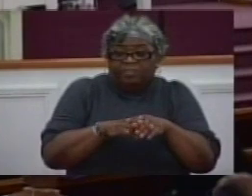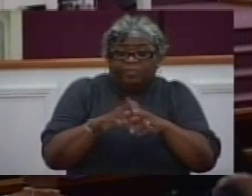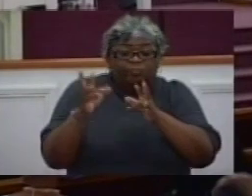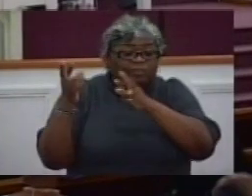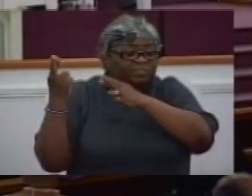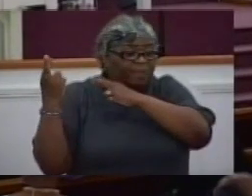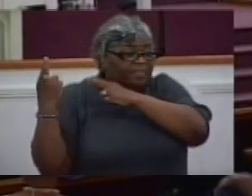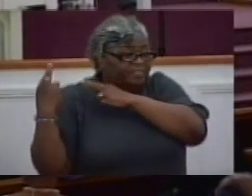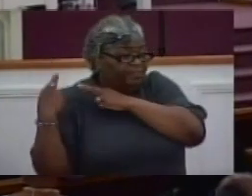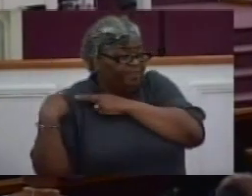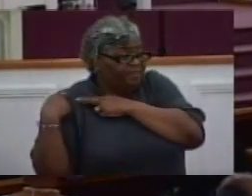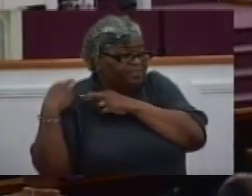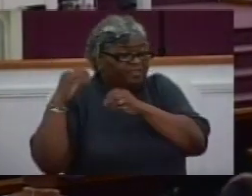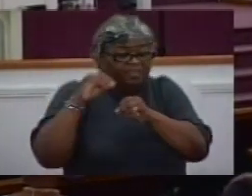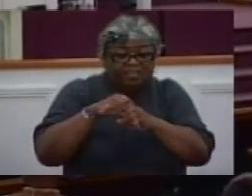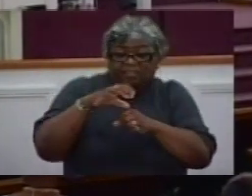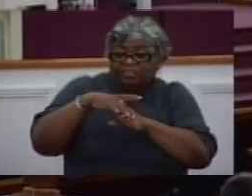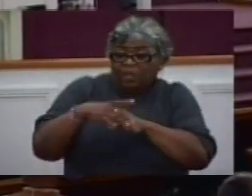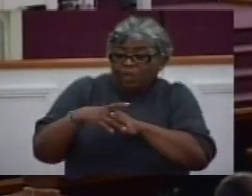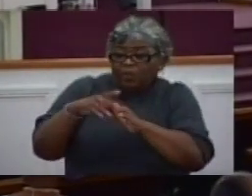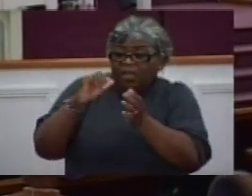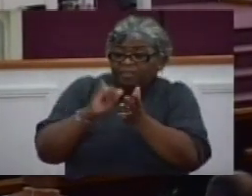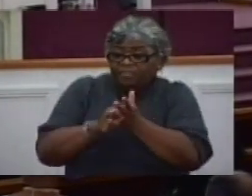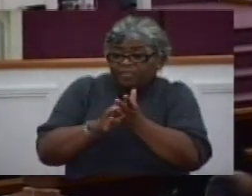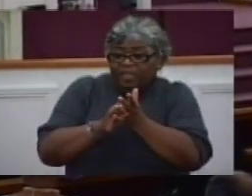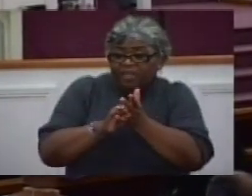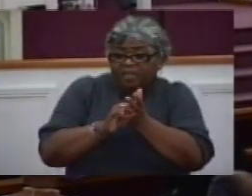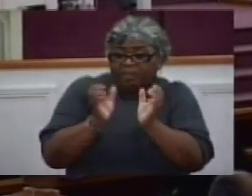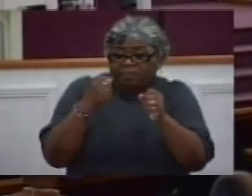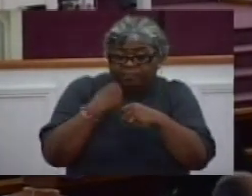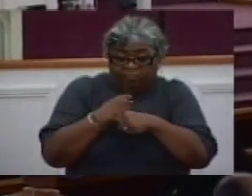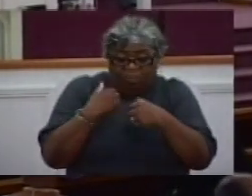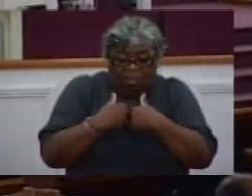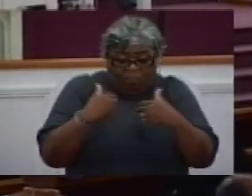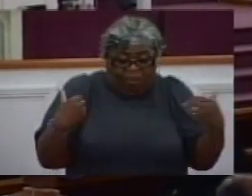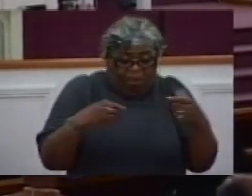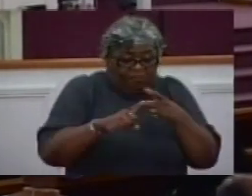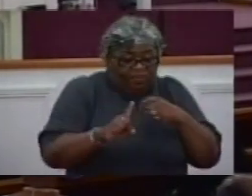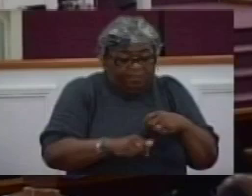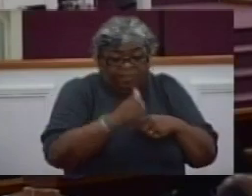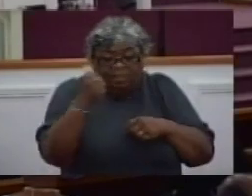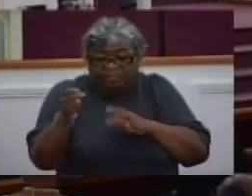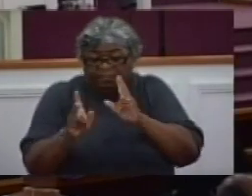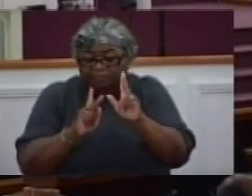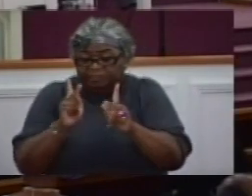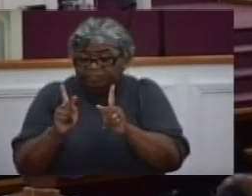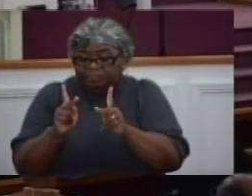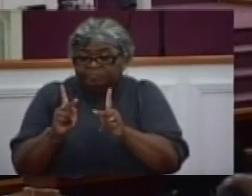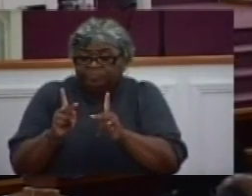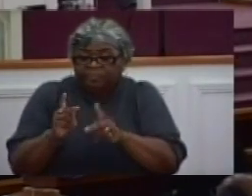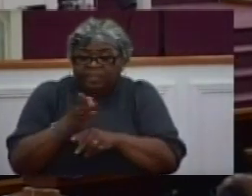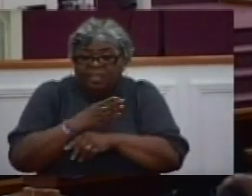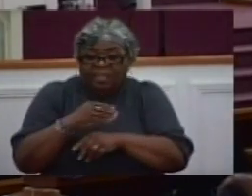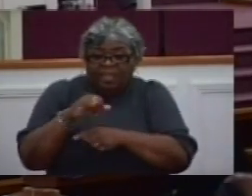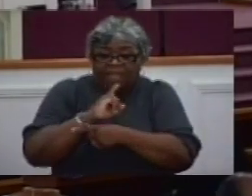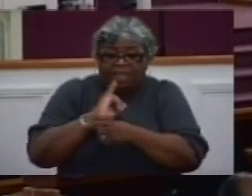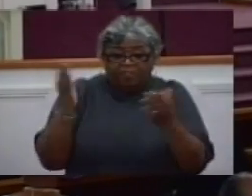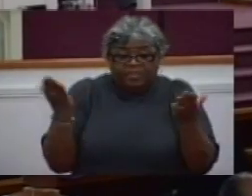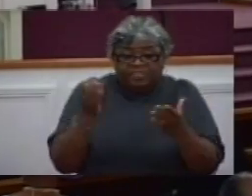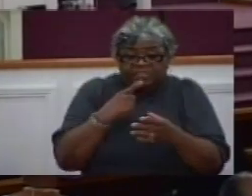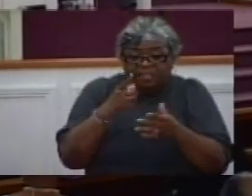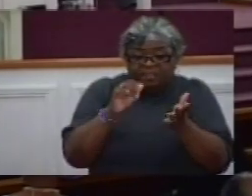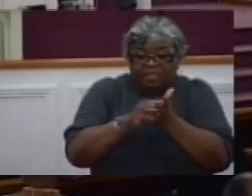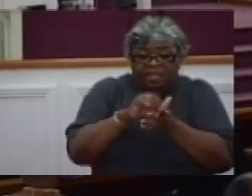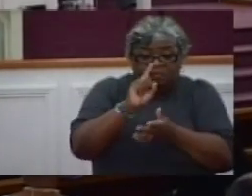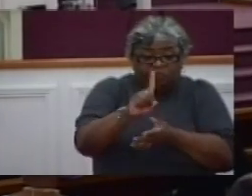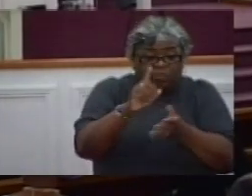responsibility in the earth that sets them apart from all other people. And I'm here to tell you,